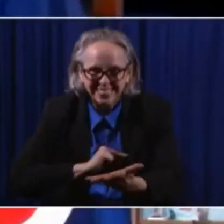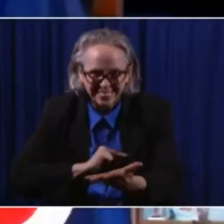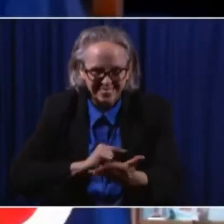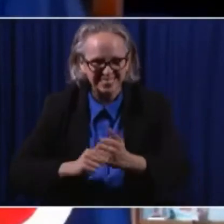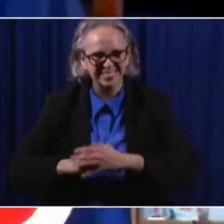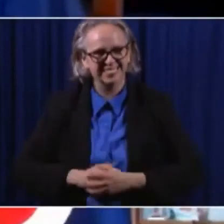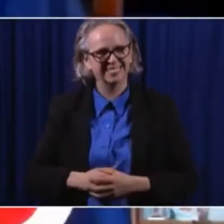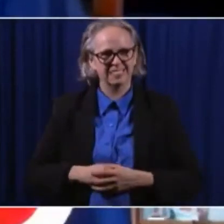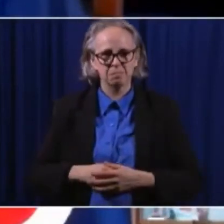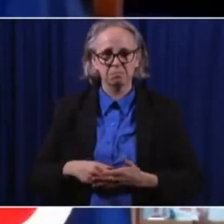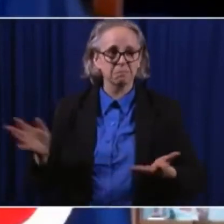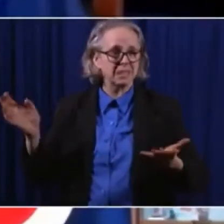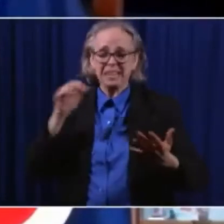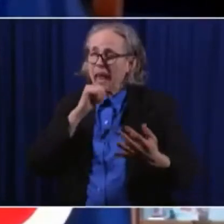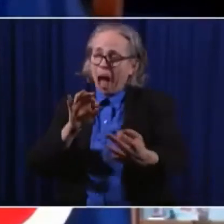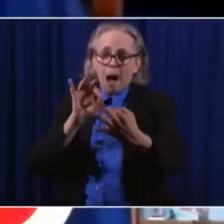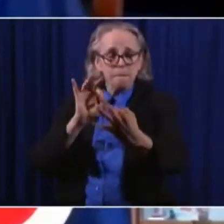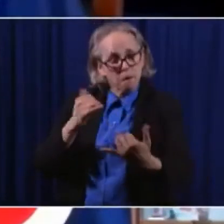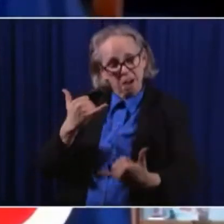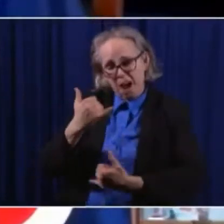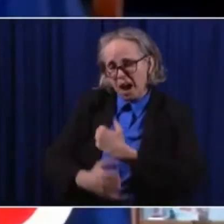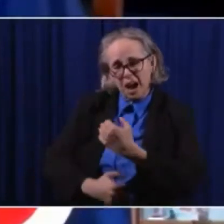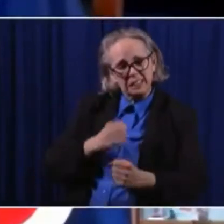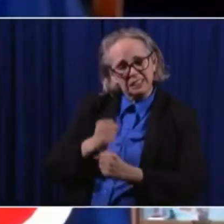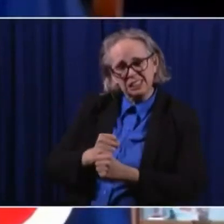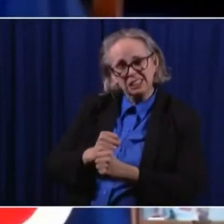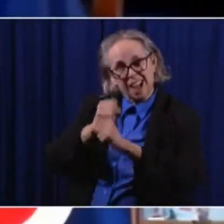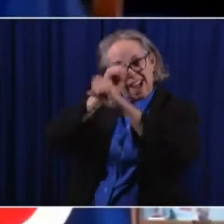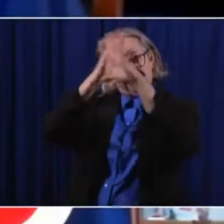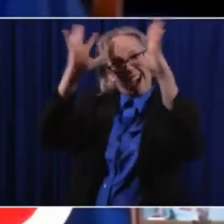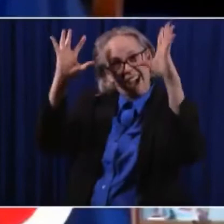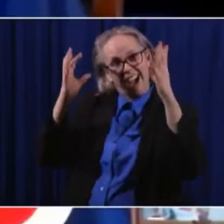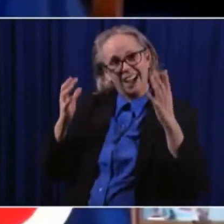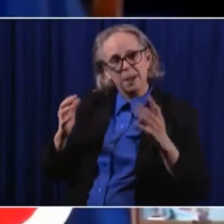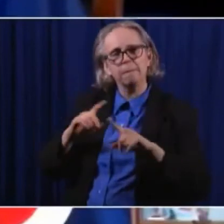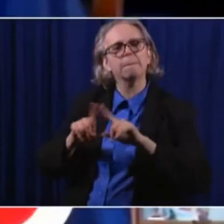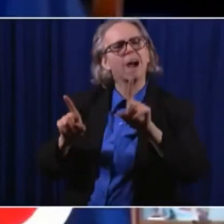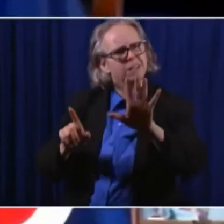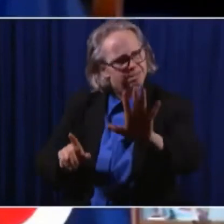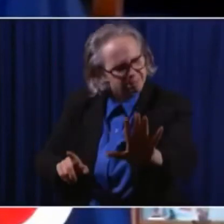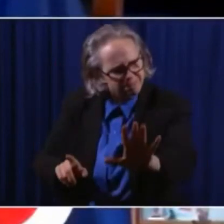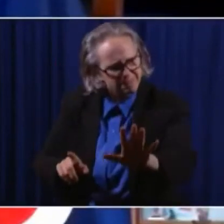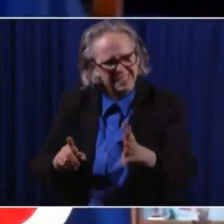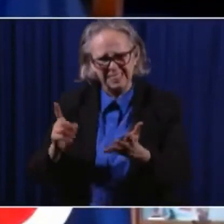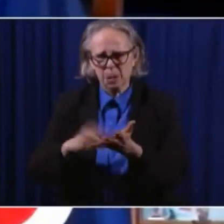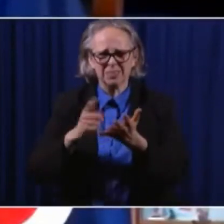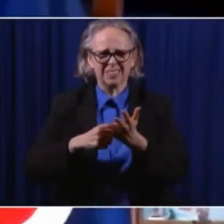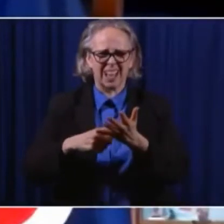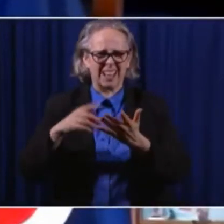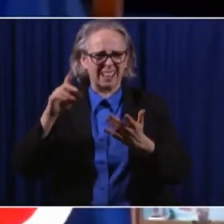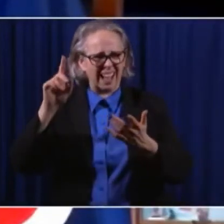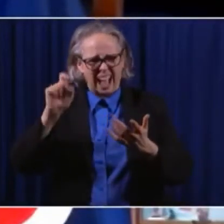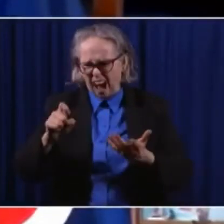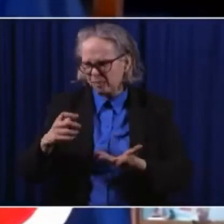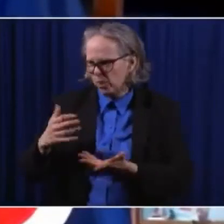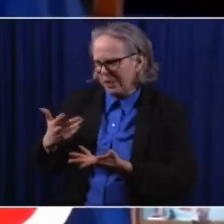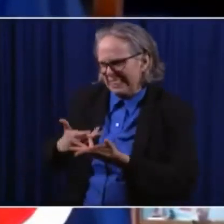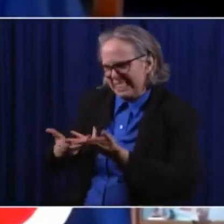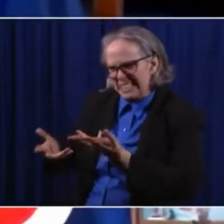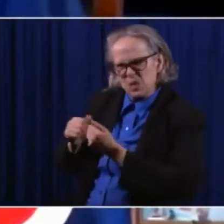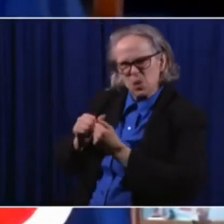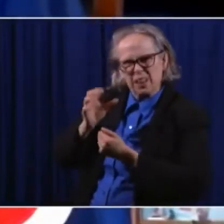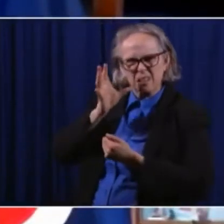to have that family plan. And sometimes we have to have those difficult conversations like I've had to have with my own family about how we do this. And I want to